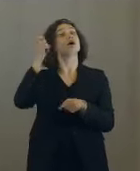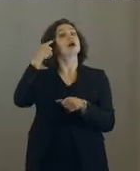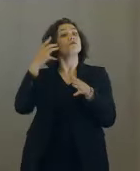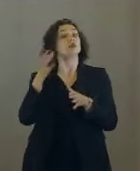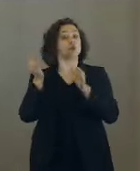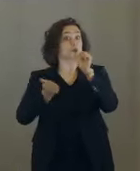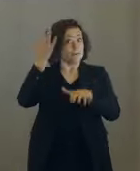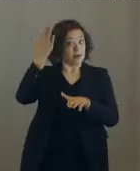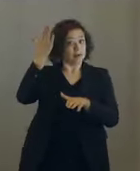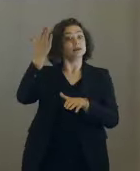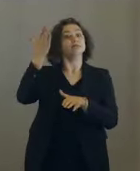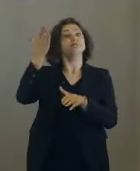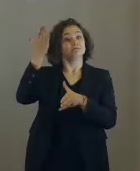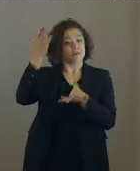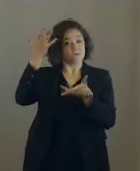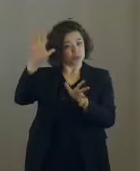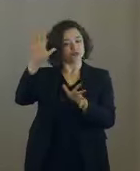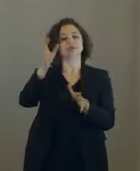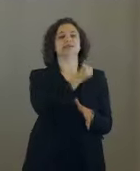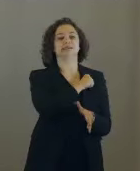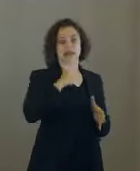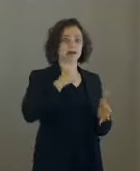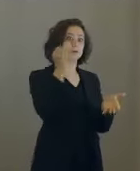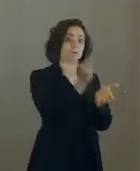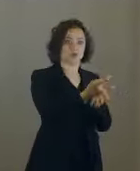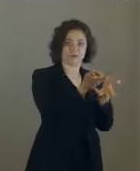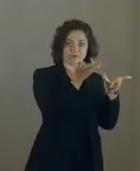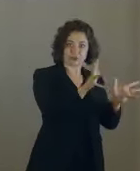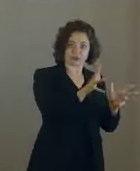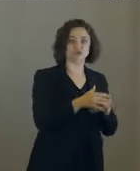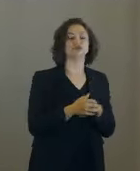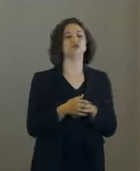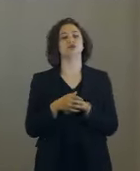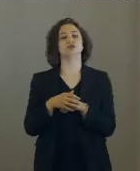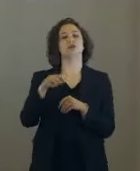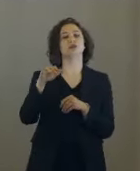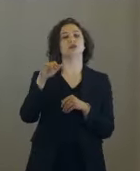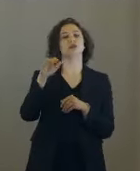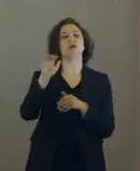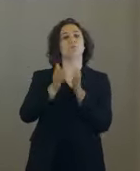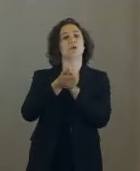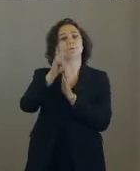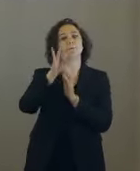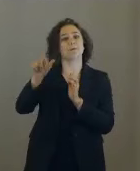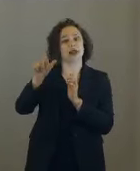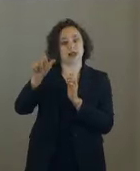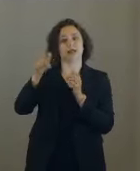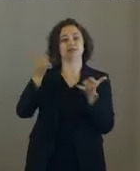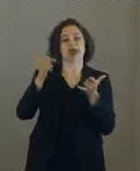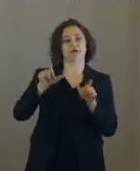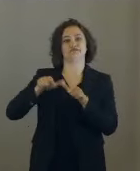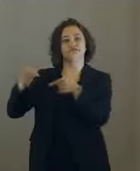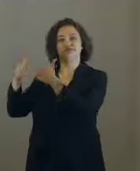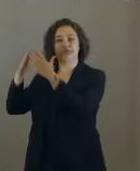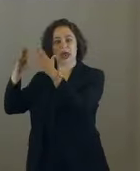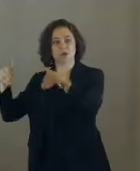and approved by the Senate. That appropriation bill by the Senate has been sent on to the House,